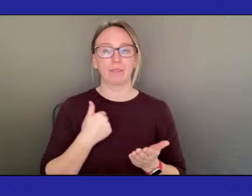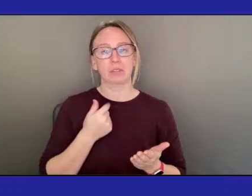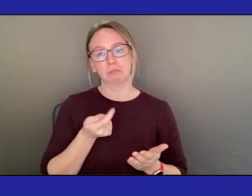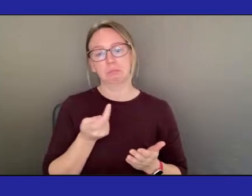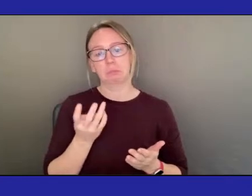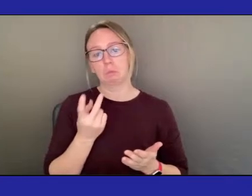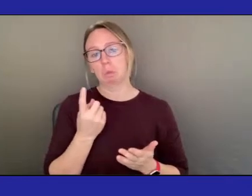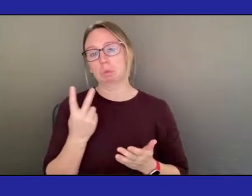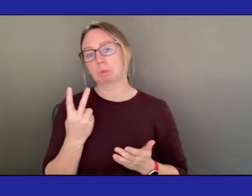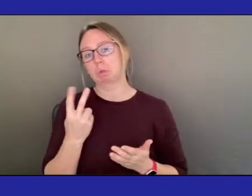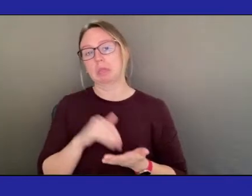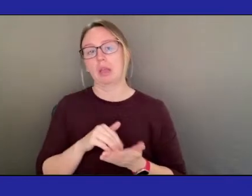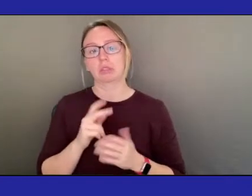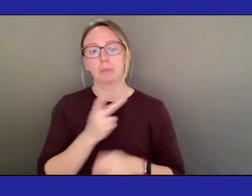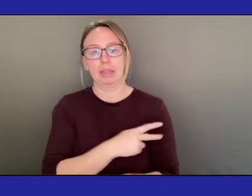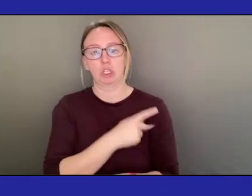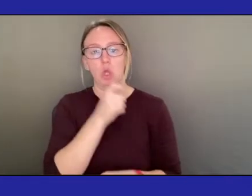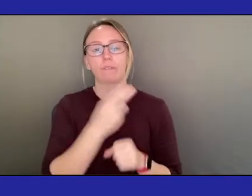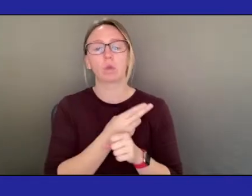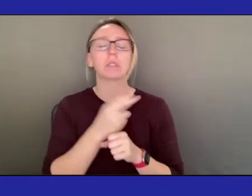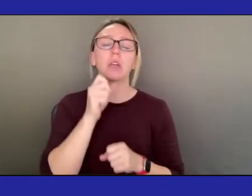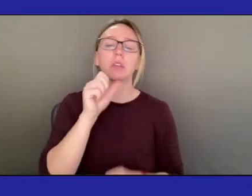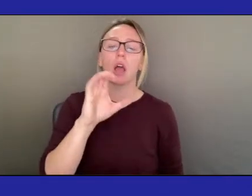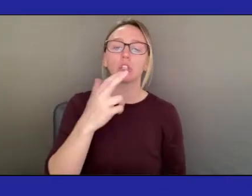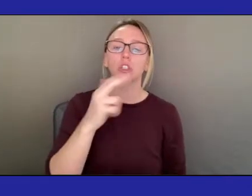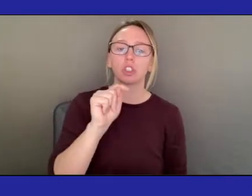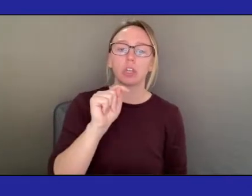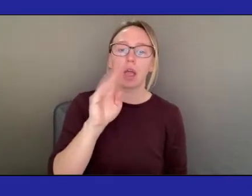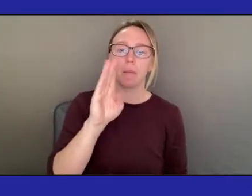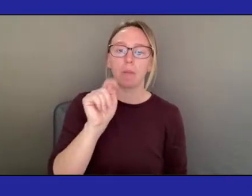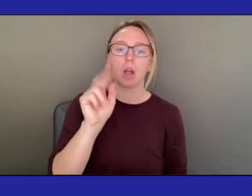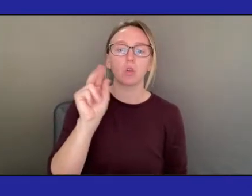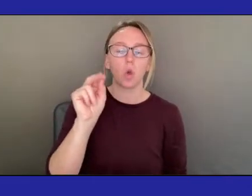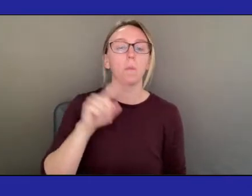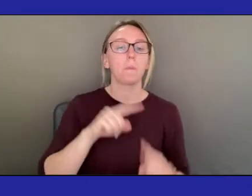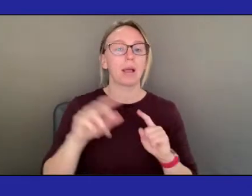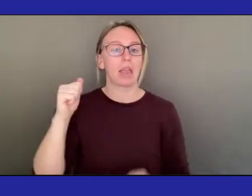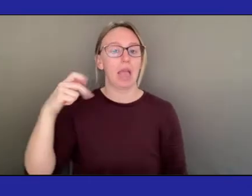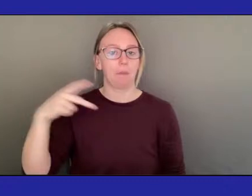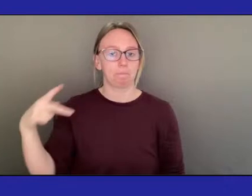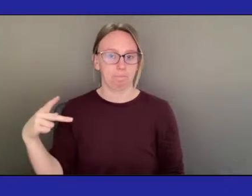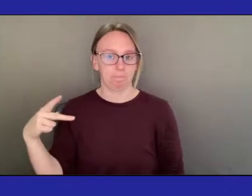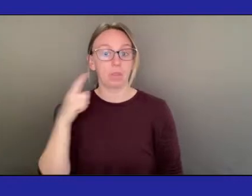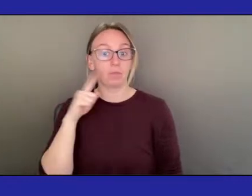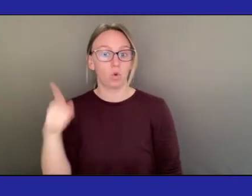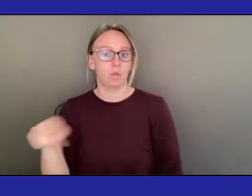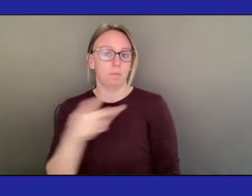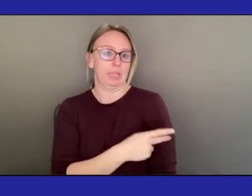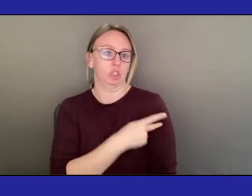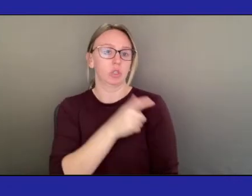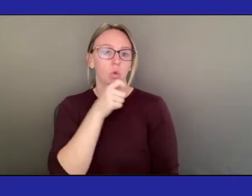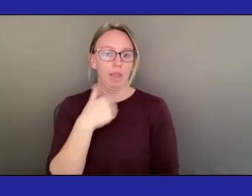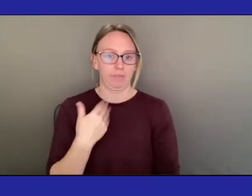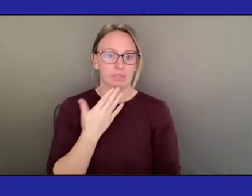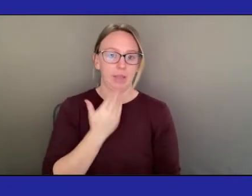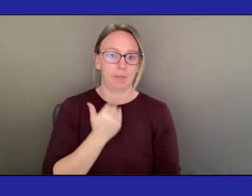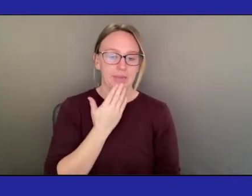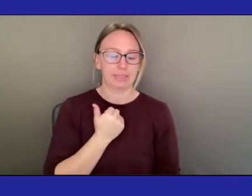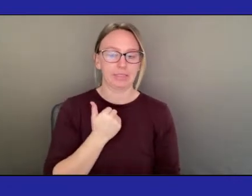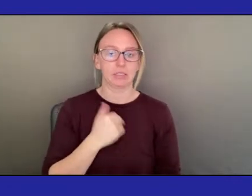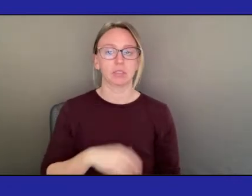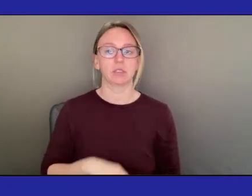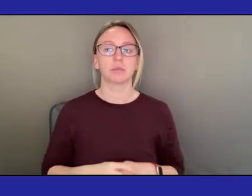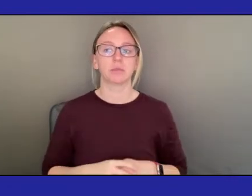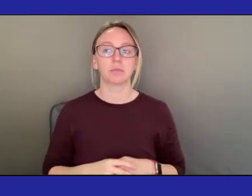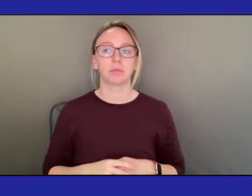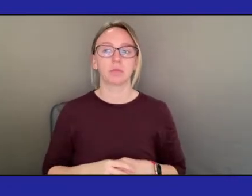now. Not a chatbot, but an app that for patients with diabetes, and that does